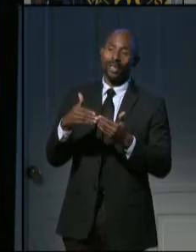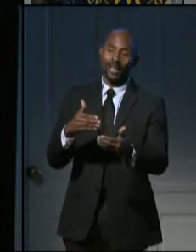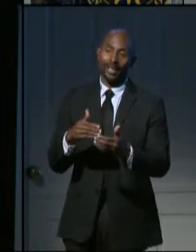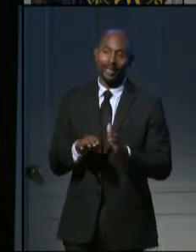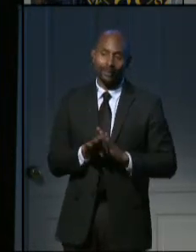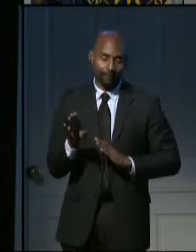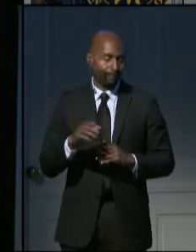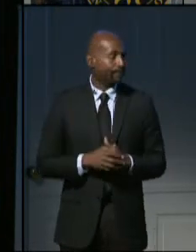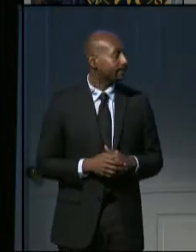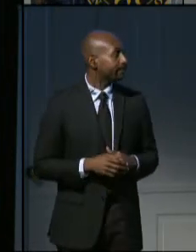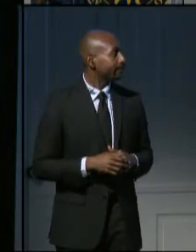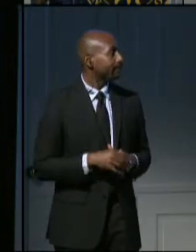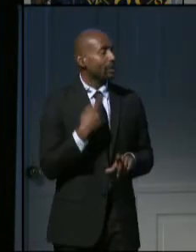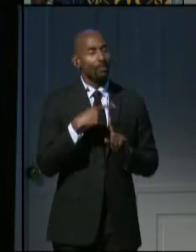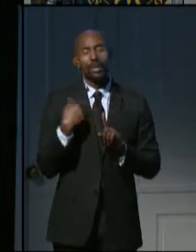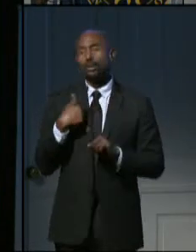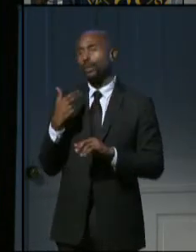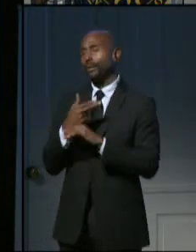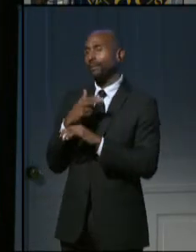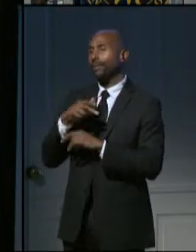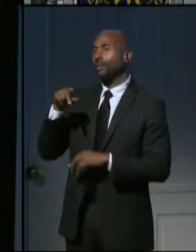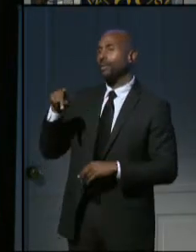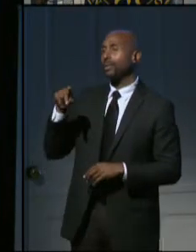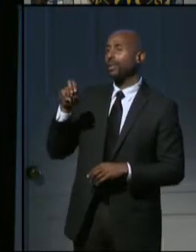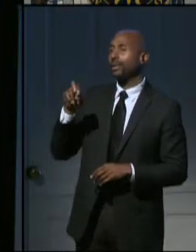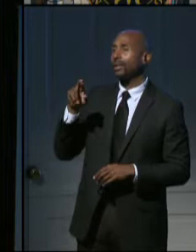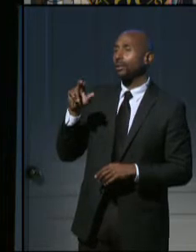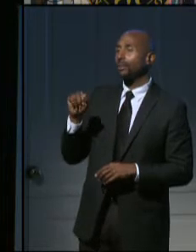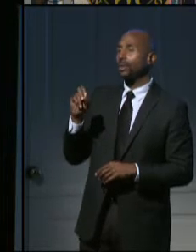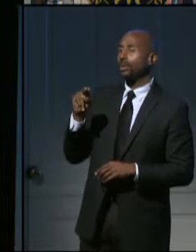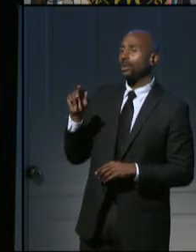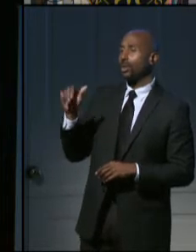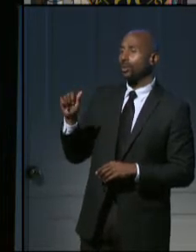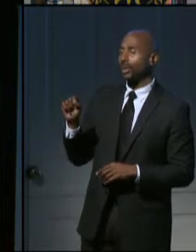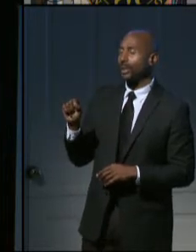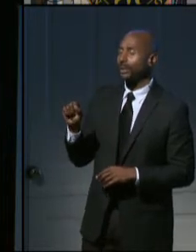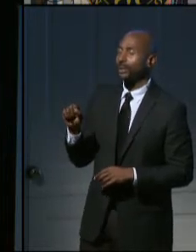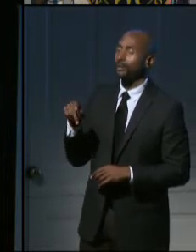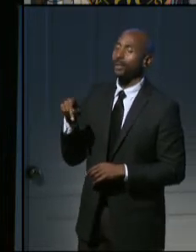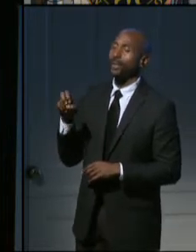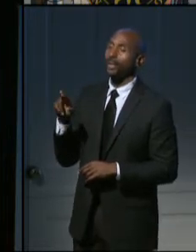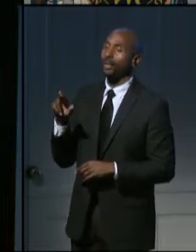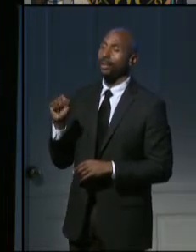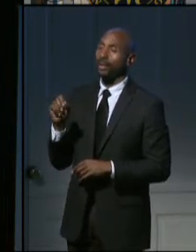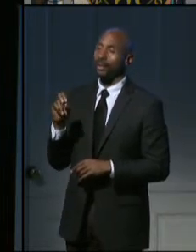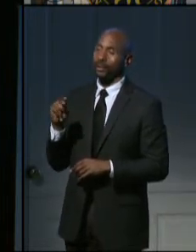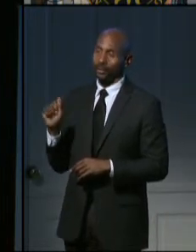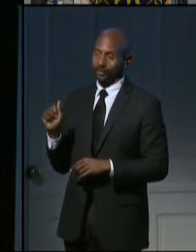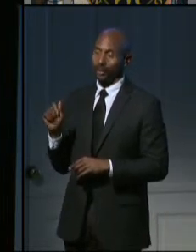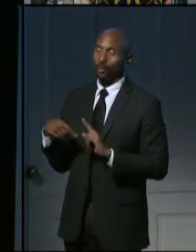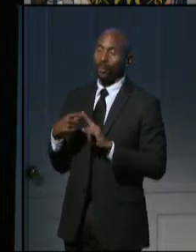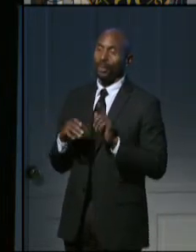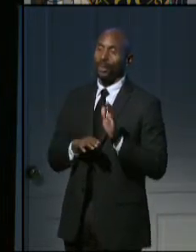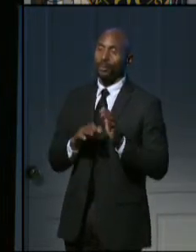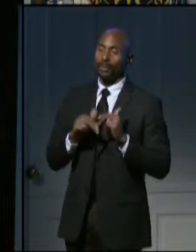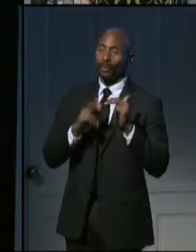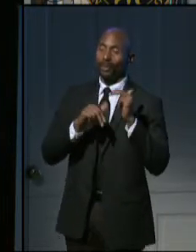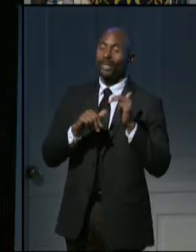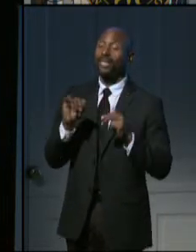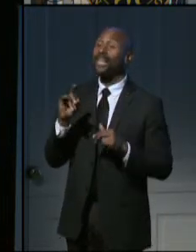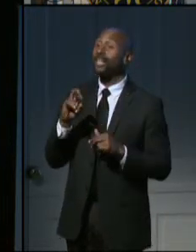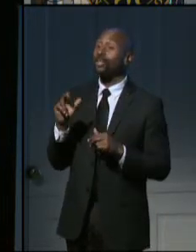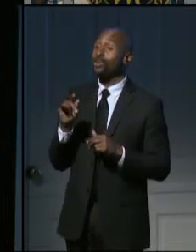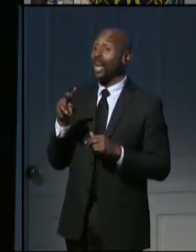We've also used personas as another strategy when we're building interactives. So we've taken data that are